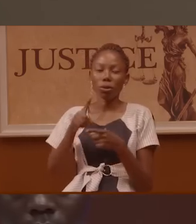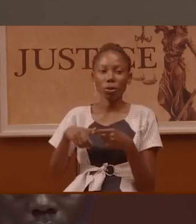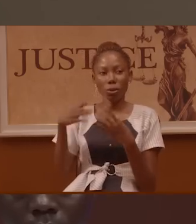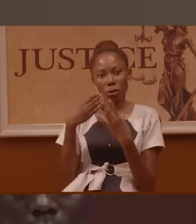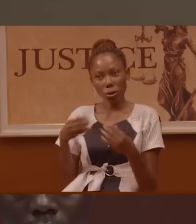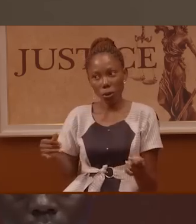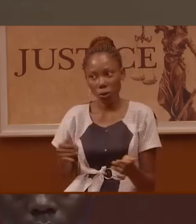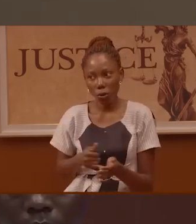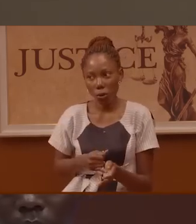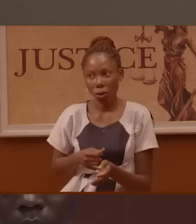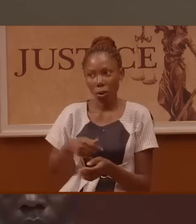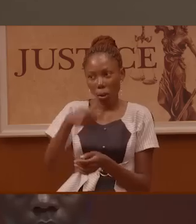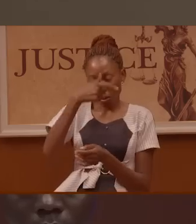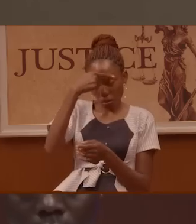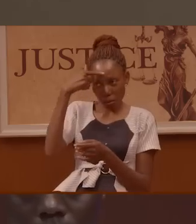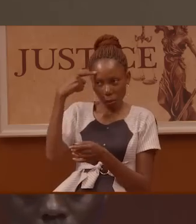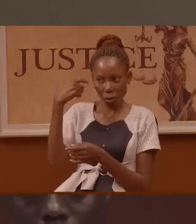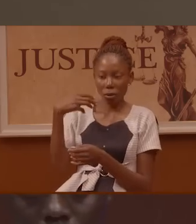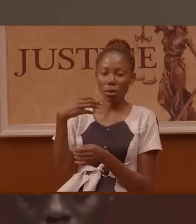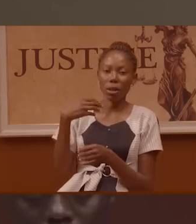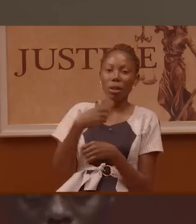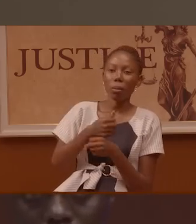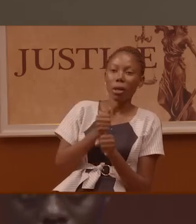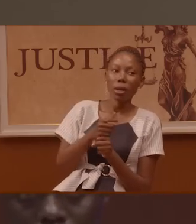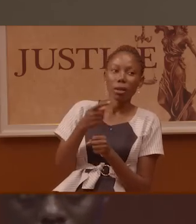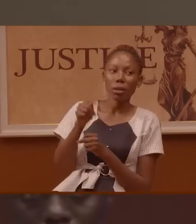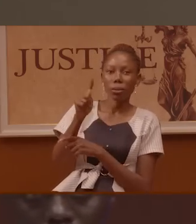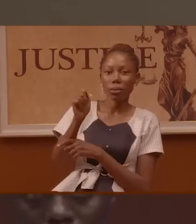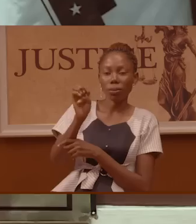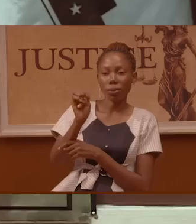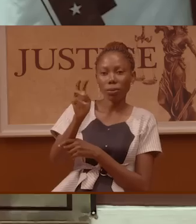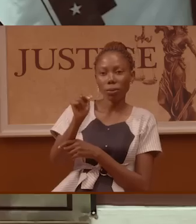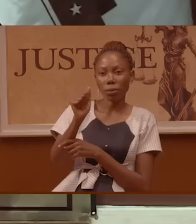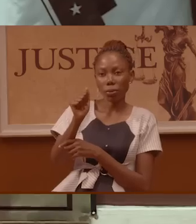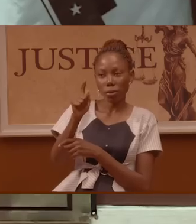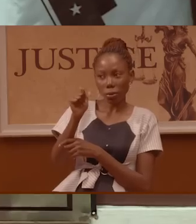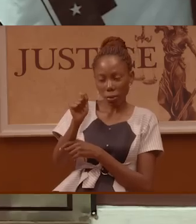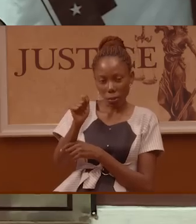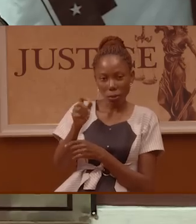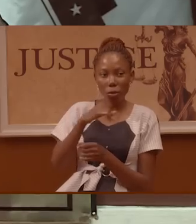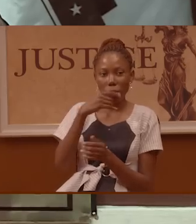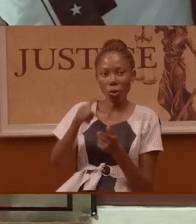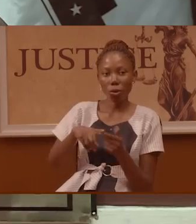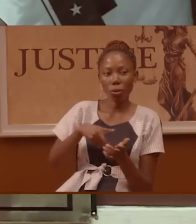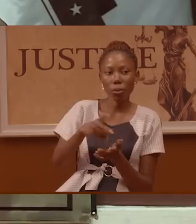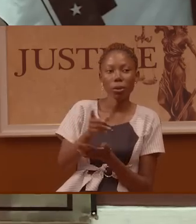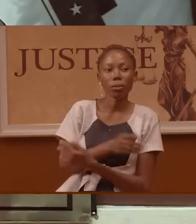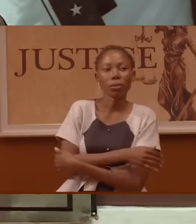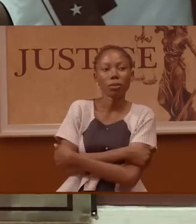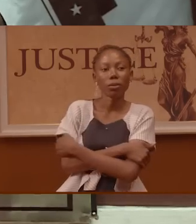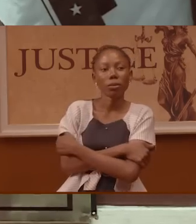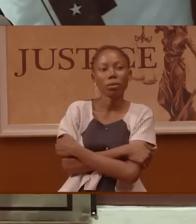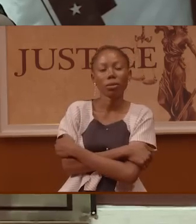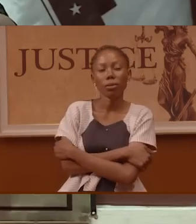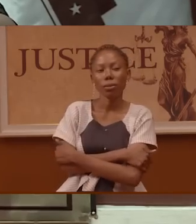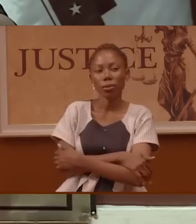same meeting that I've been prolonging the tenants. Now, you see. Making payment of what not paying is due. Them. Yes, ma'am. So if that